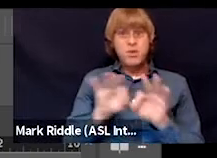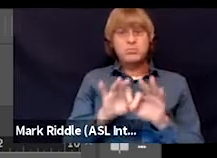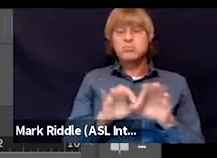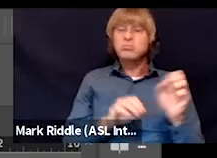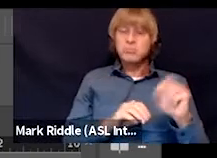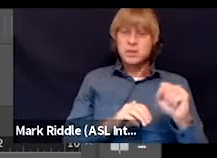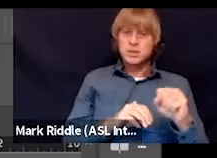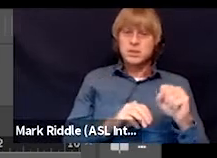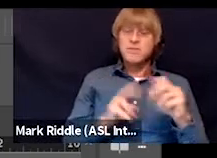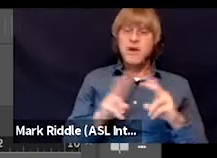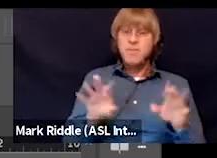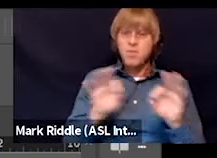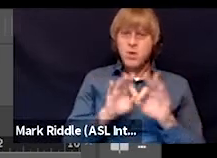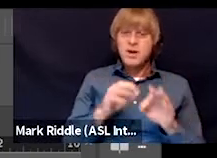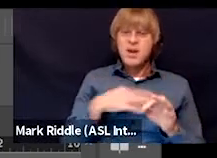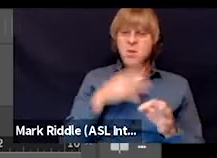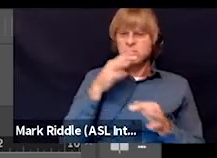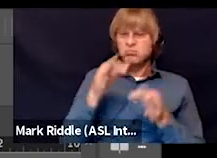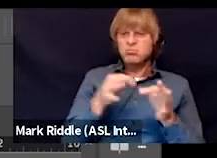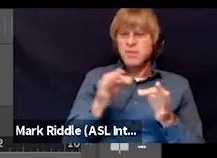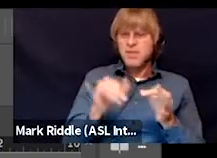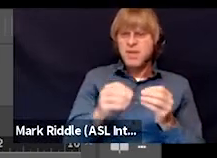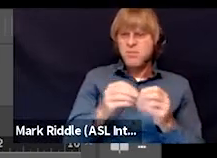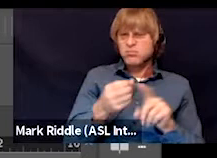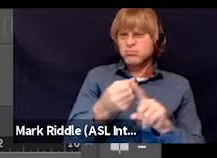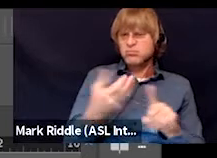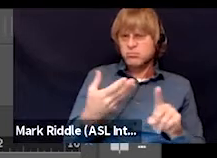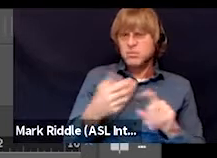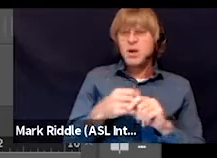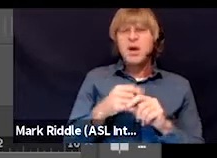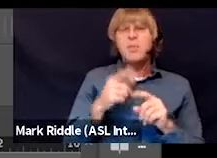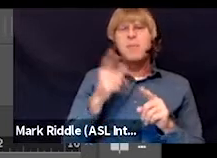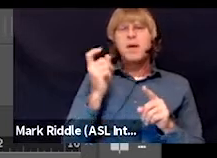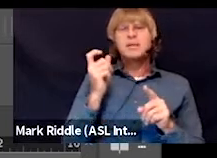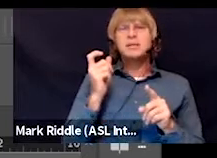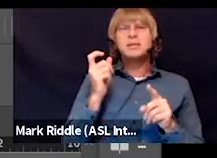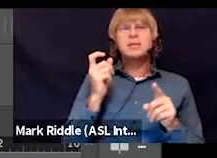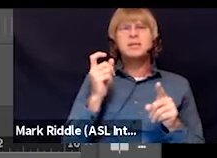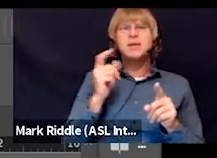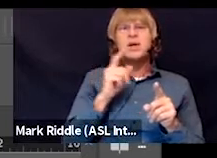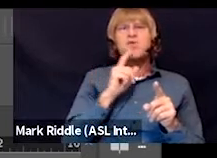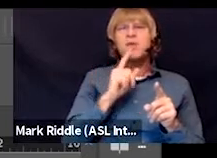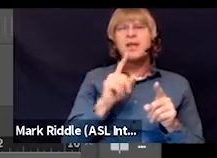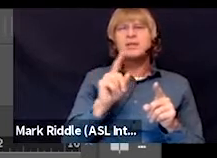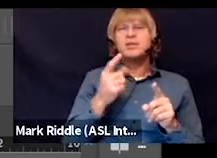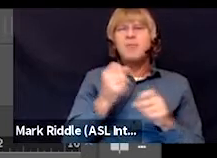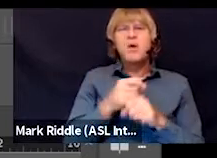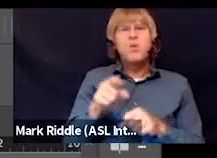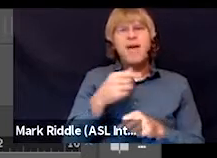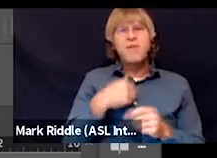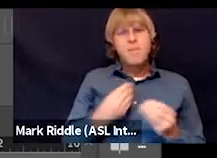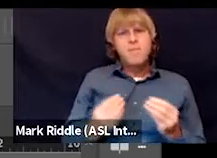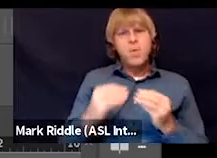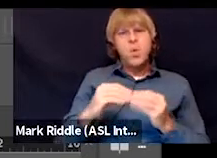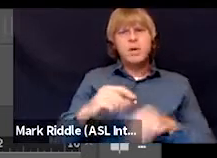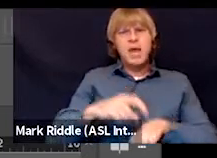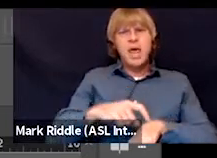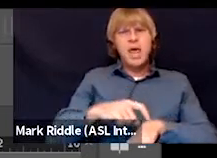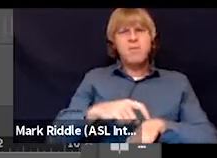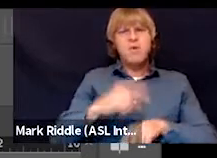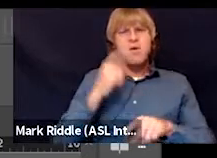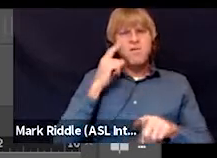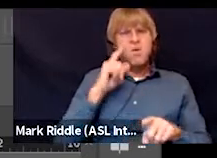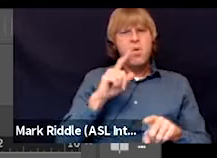it is, and I'll kind of talk about that in a minute, because basically I think it makes you have more time for